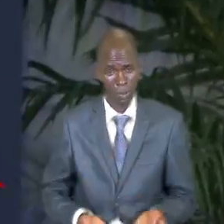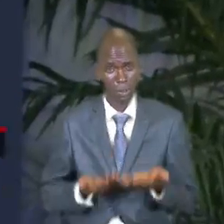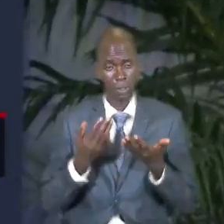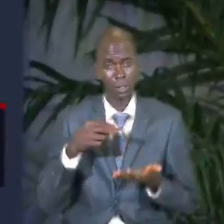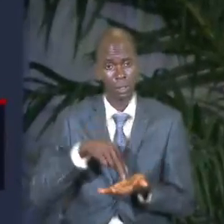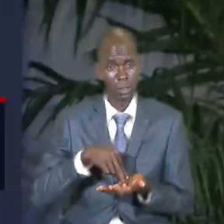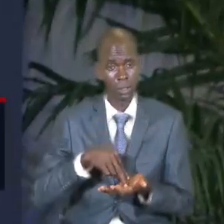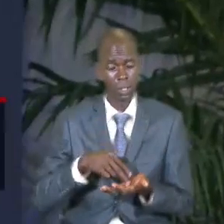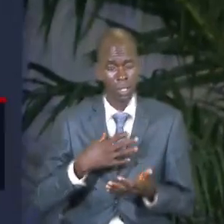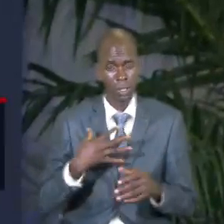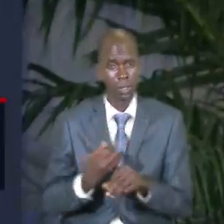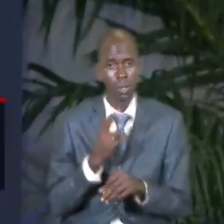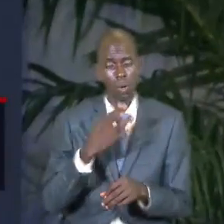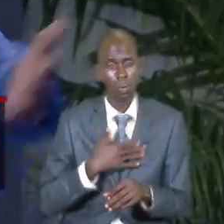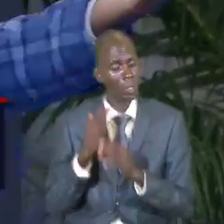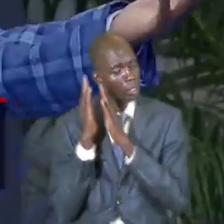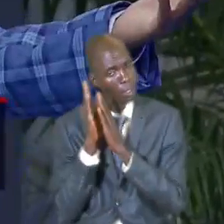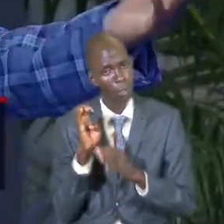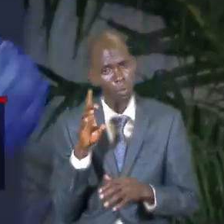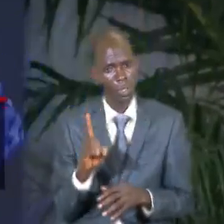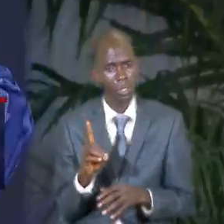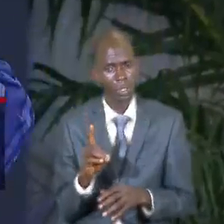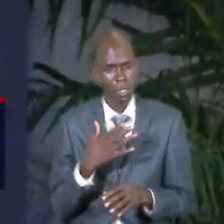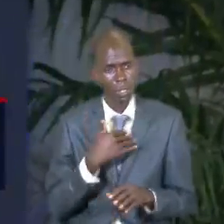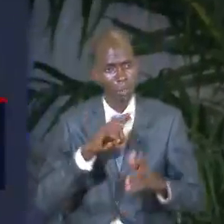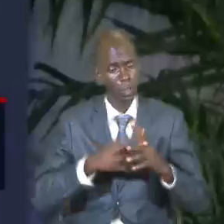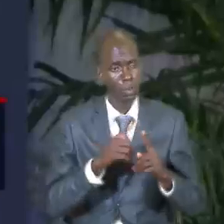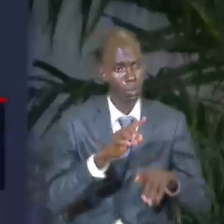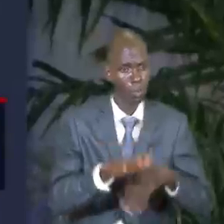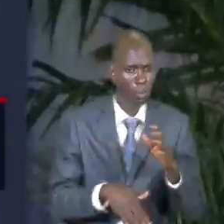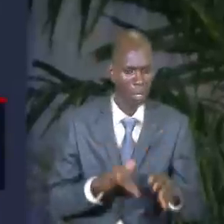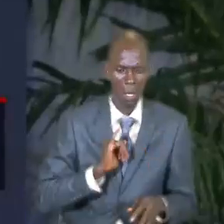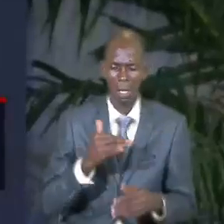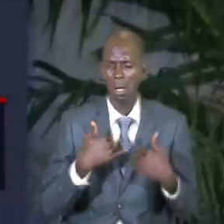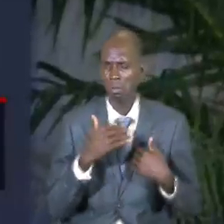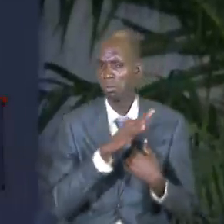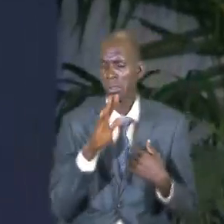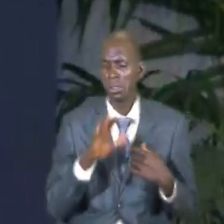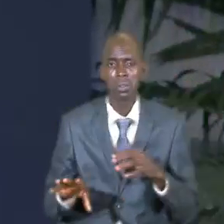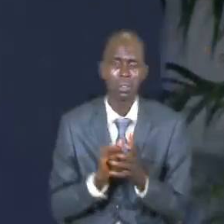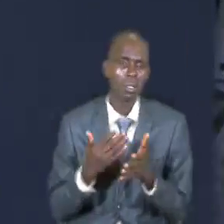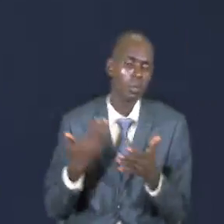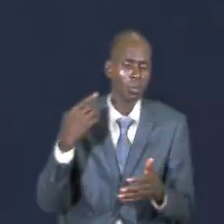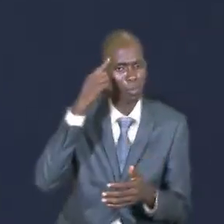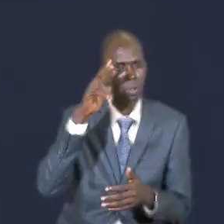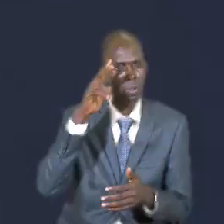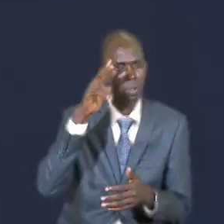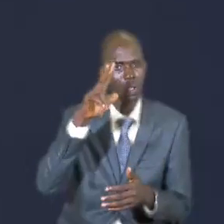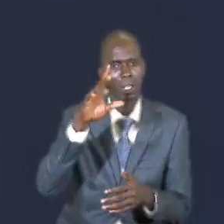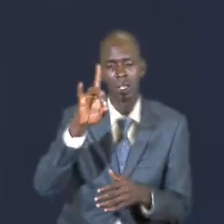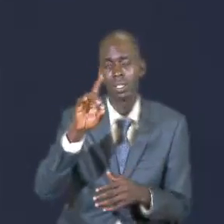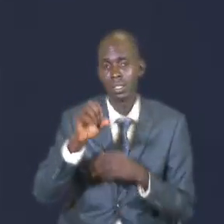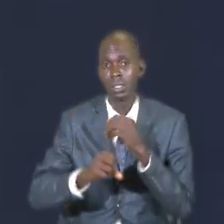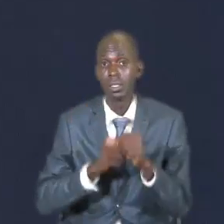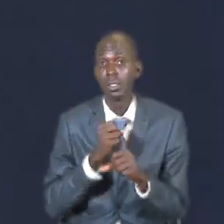my bed, and walk? I've never done that for 38 years. What you have not done for